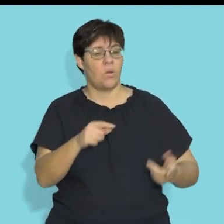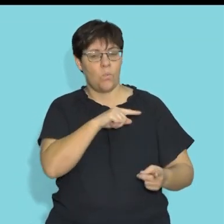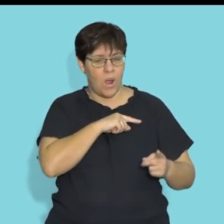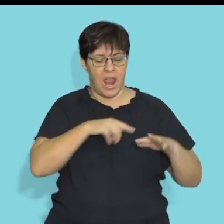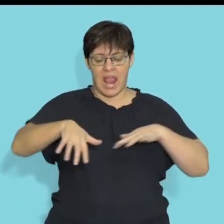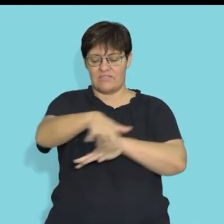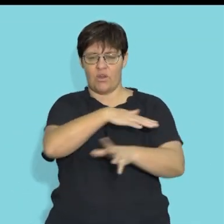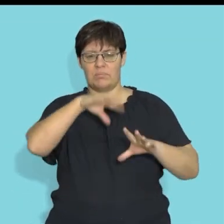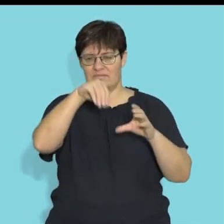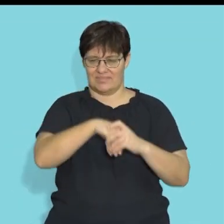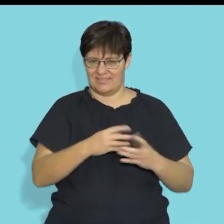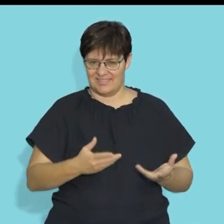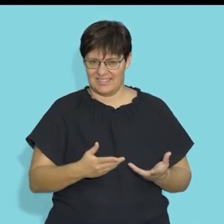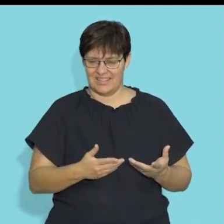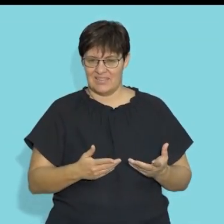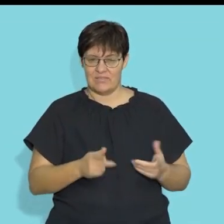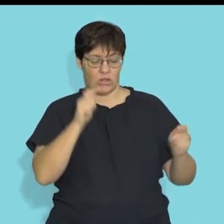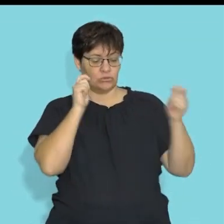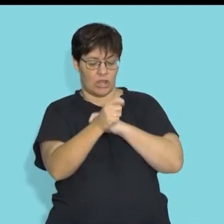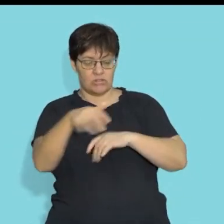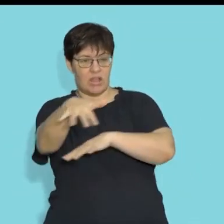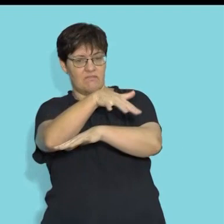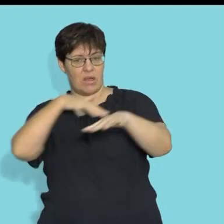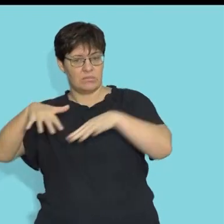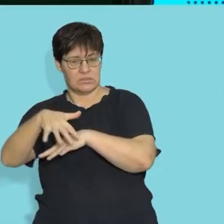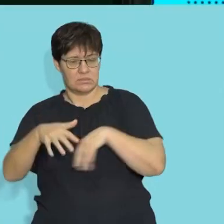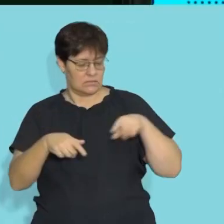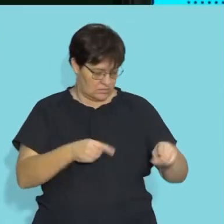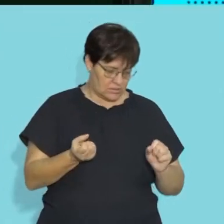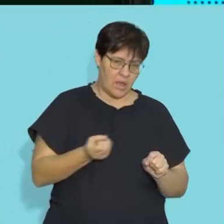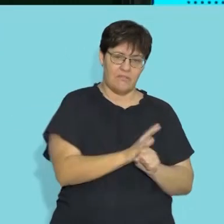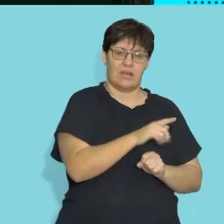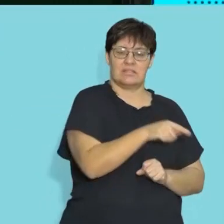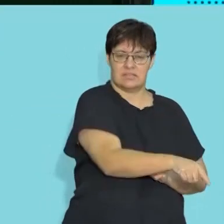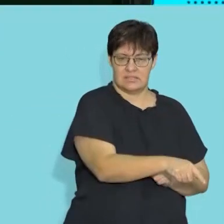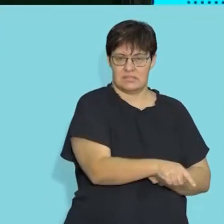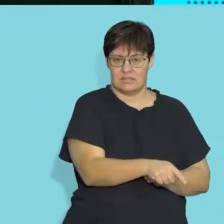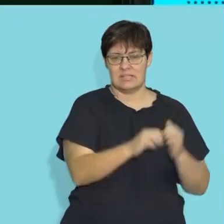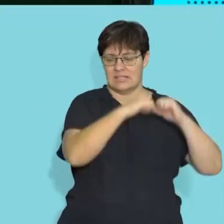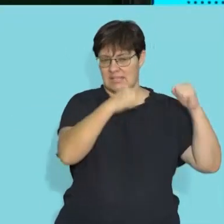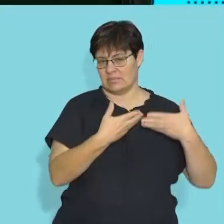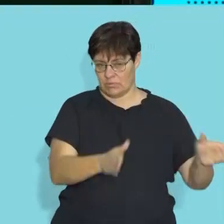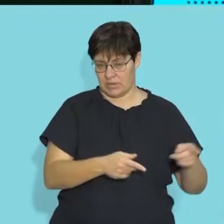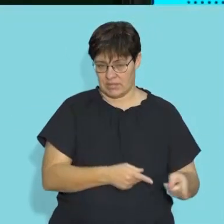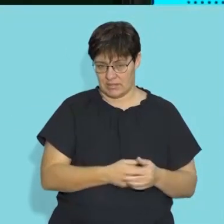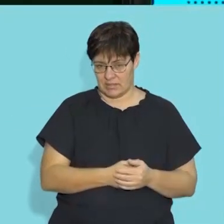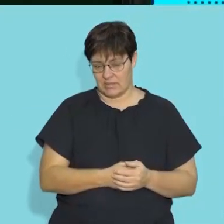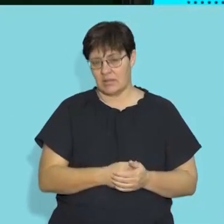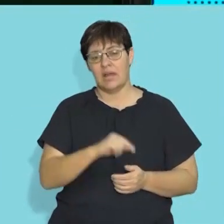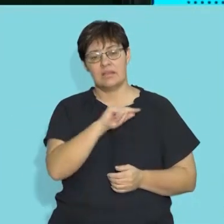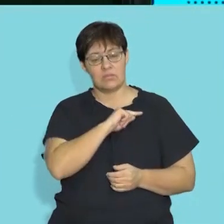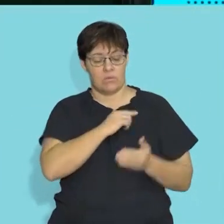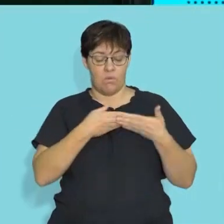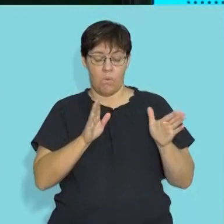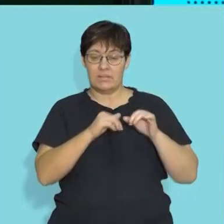constant, because should you change anything to the environment, it might have an effect on the open system. For that reason,